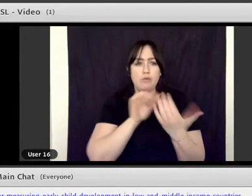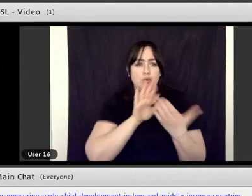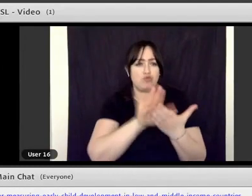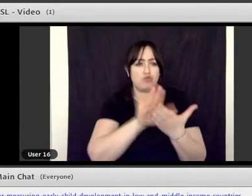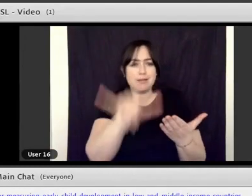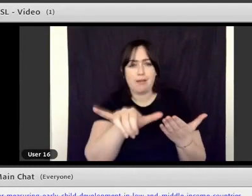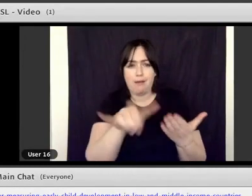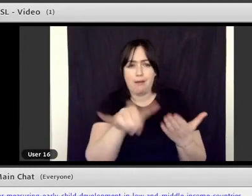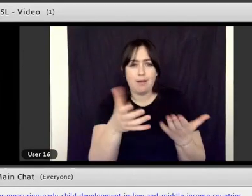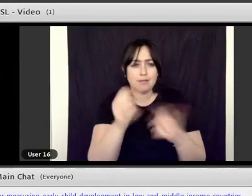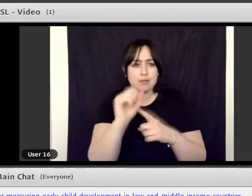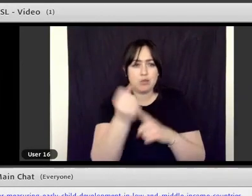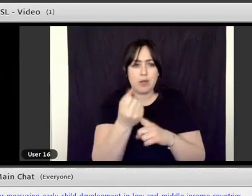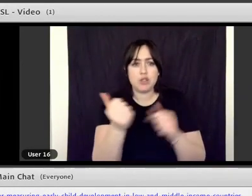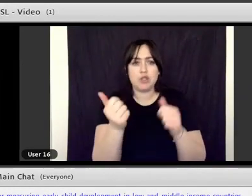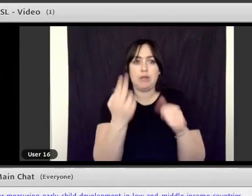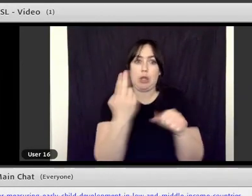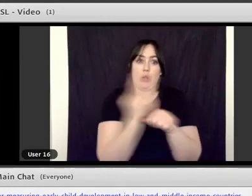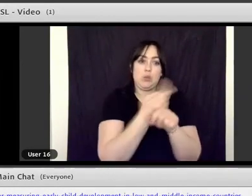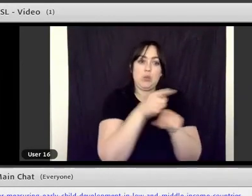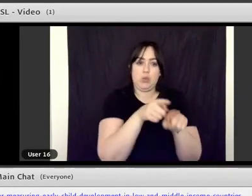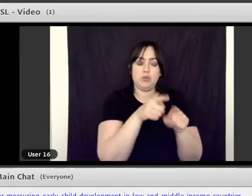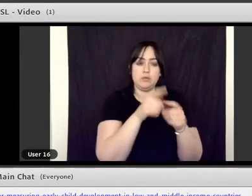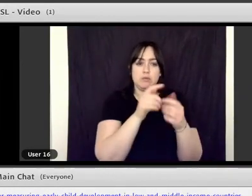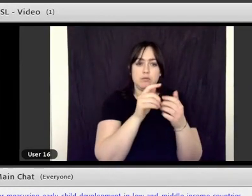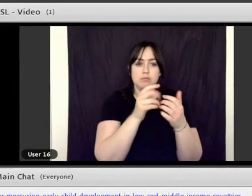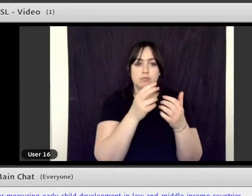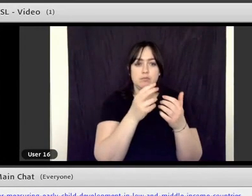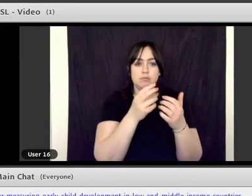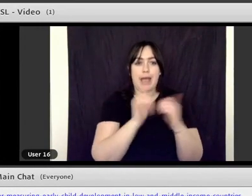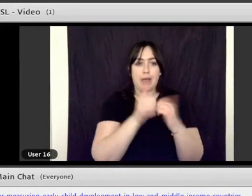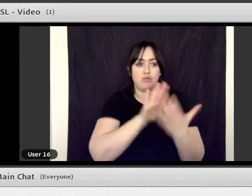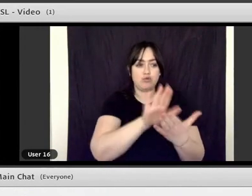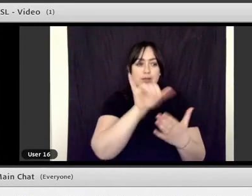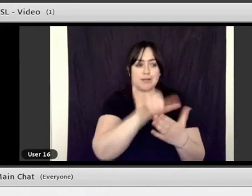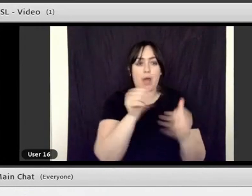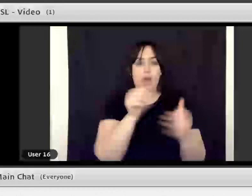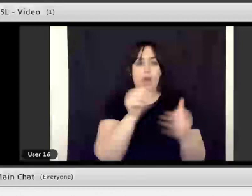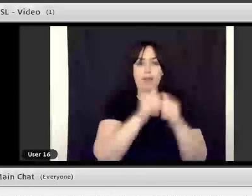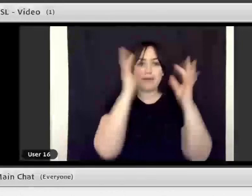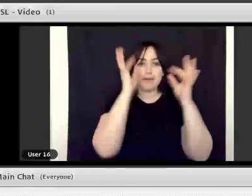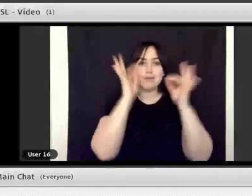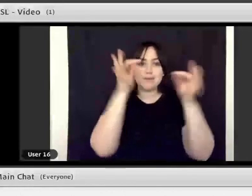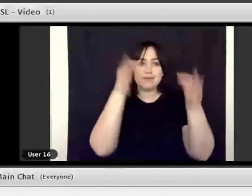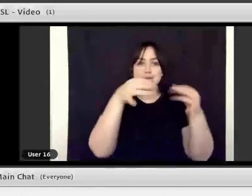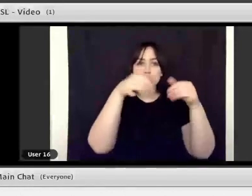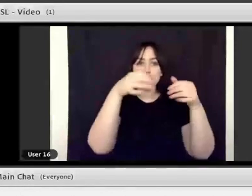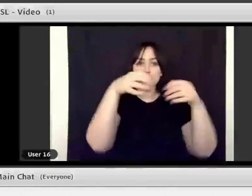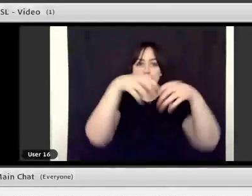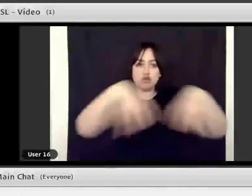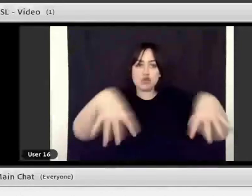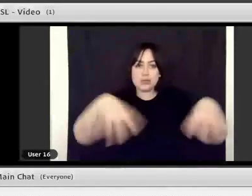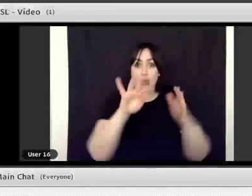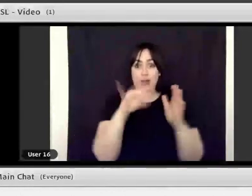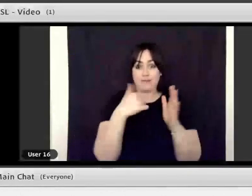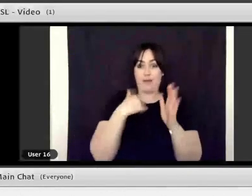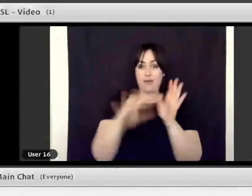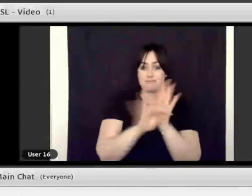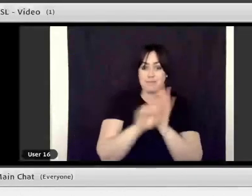decision tree, because if you pick a tool, you can come up with a particular prevalence rate, but is that